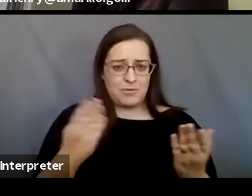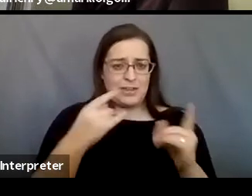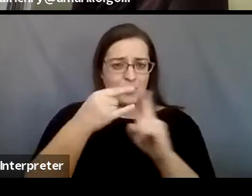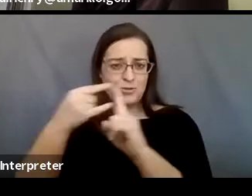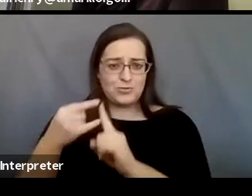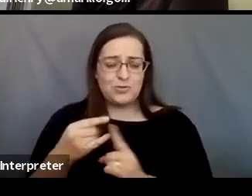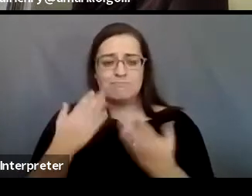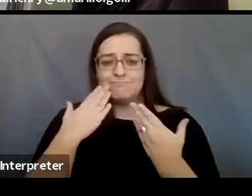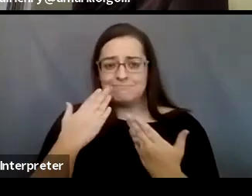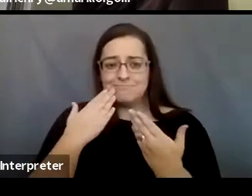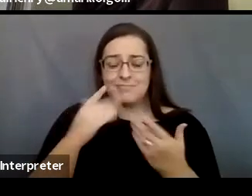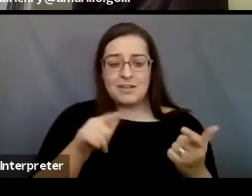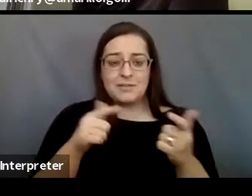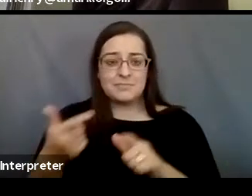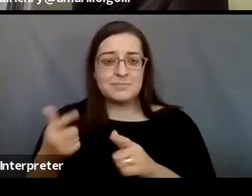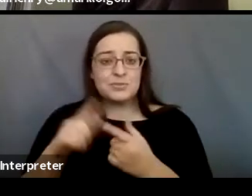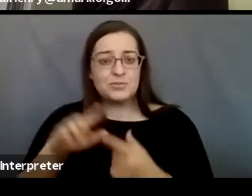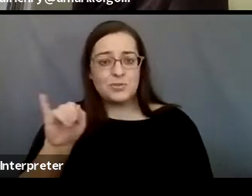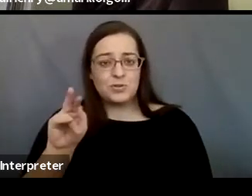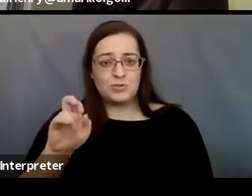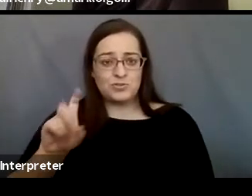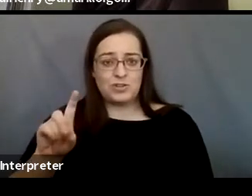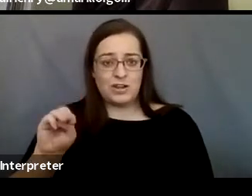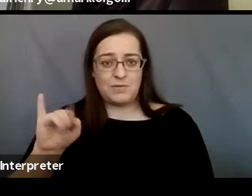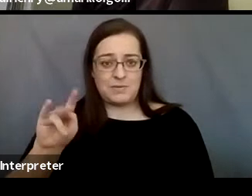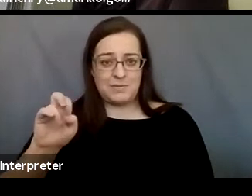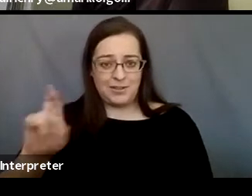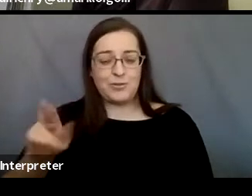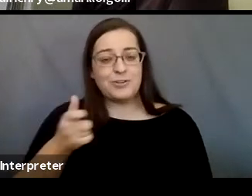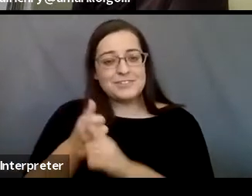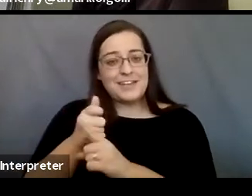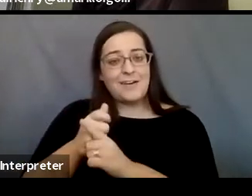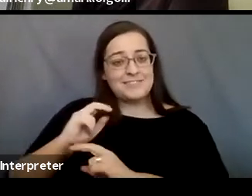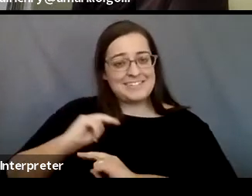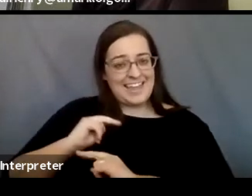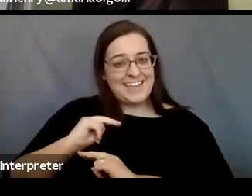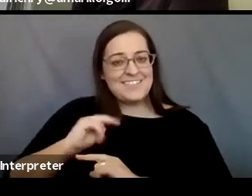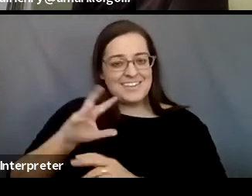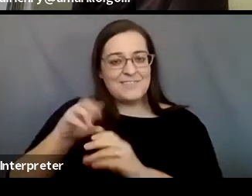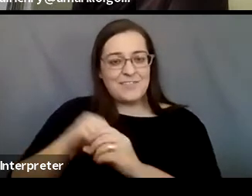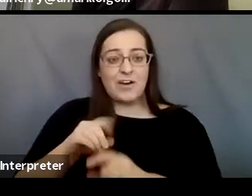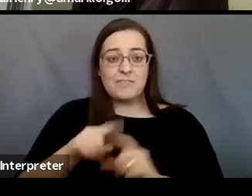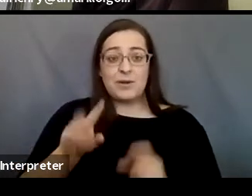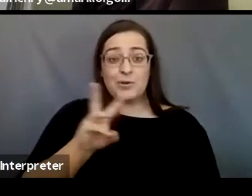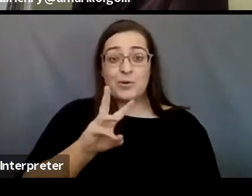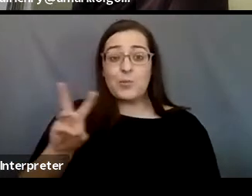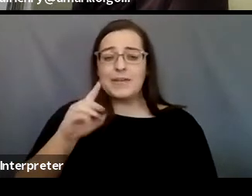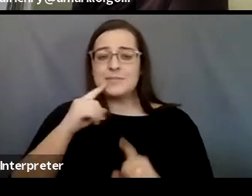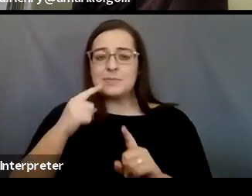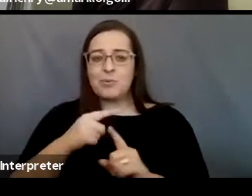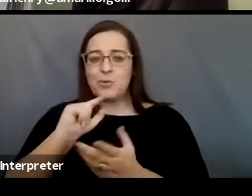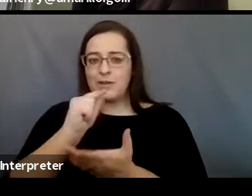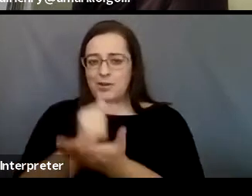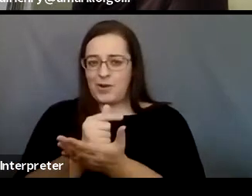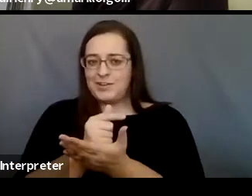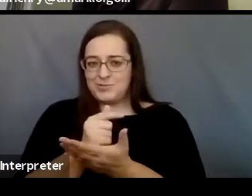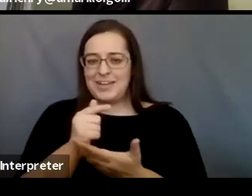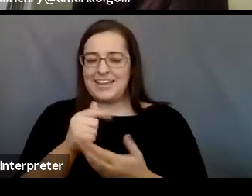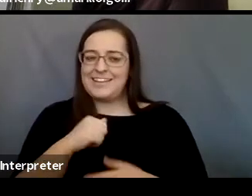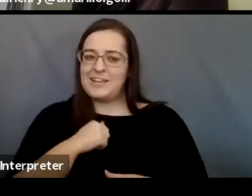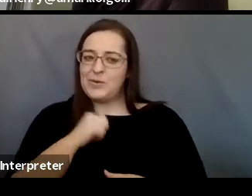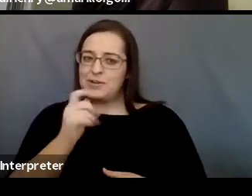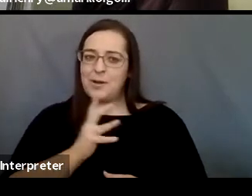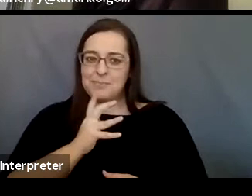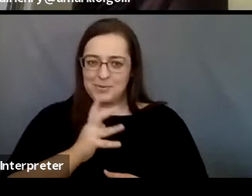ready to pass this off to Jared Miller, who's an honorable Navy veteran, but as a West Point graduate, I would not be appropriate this week to